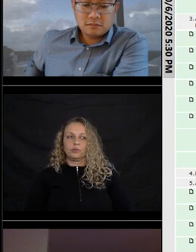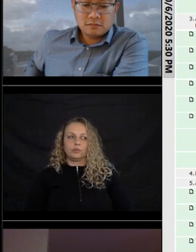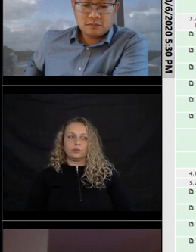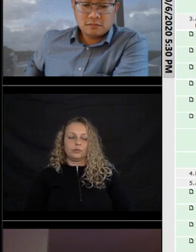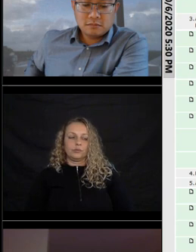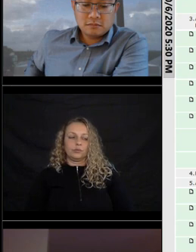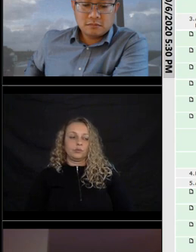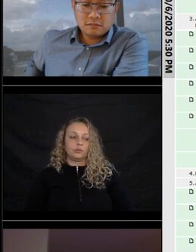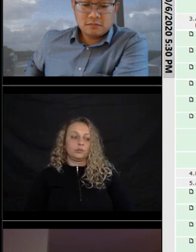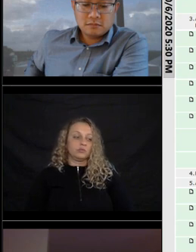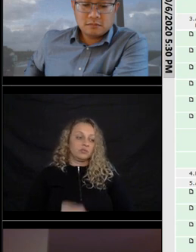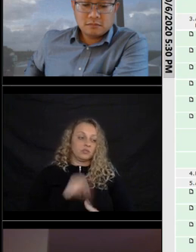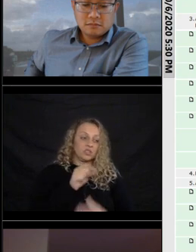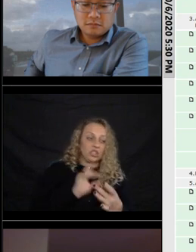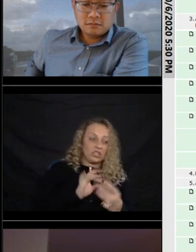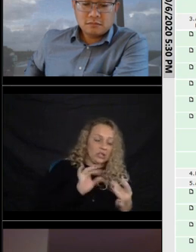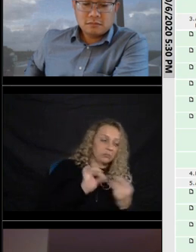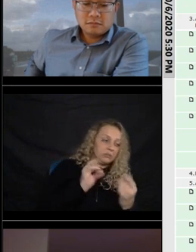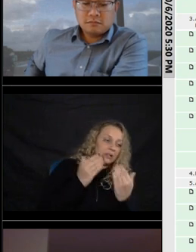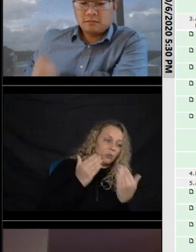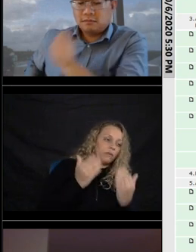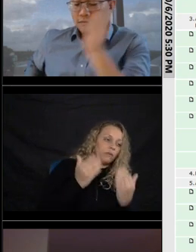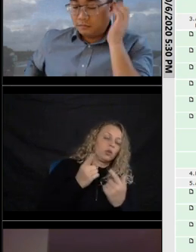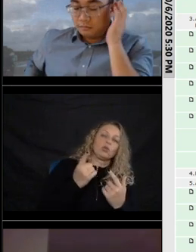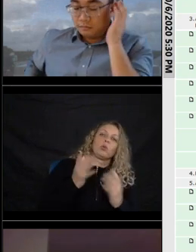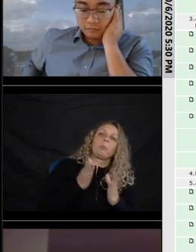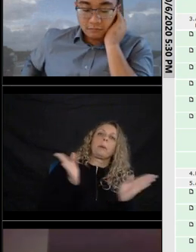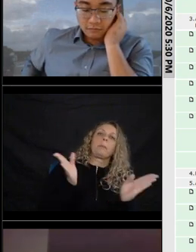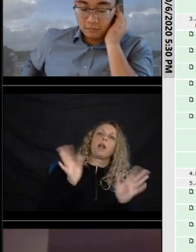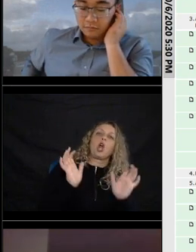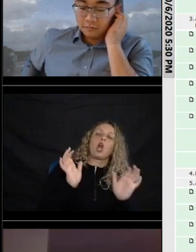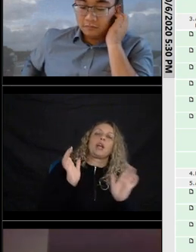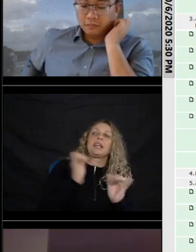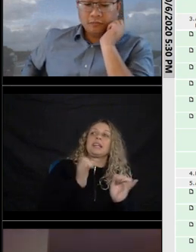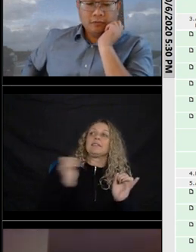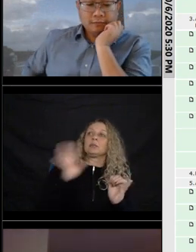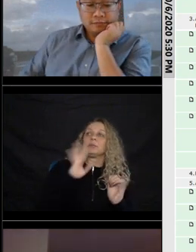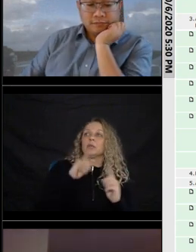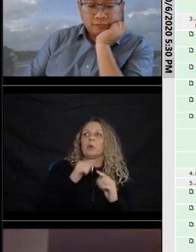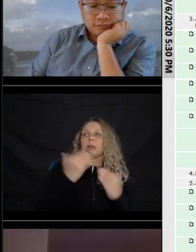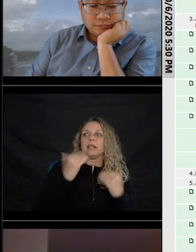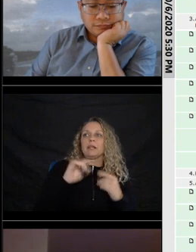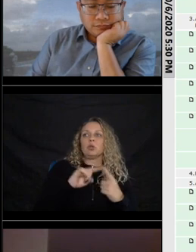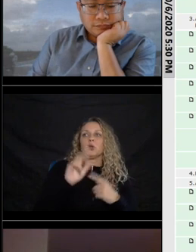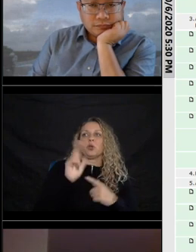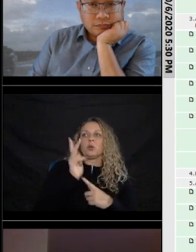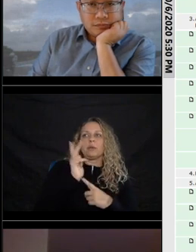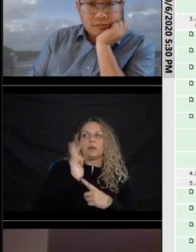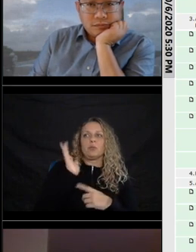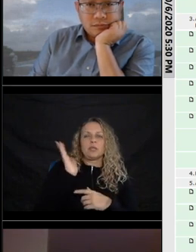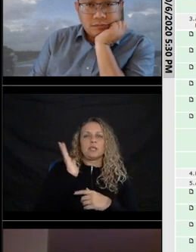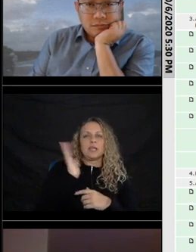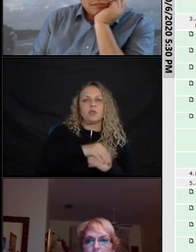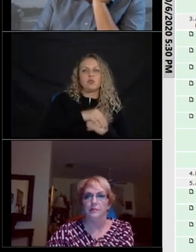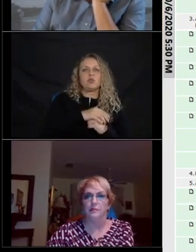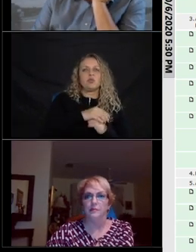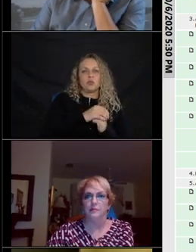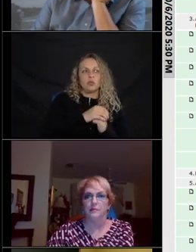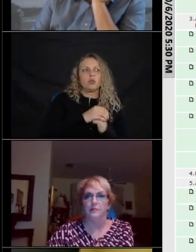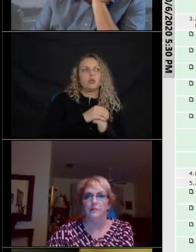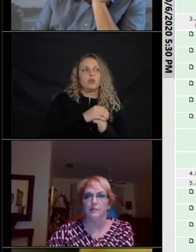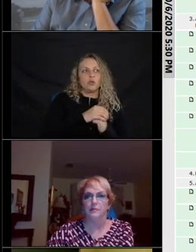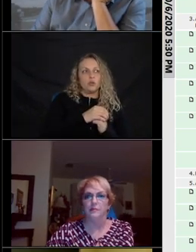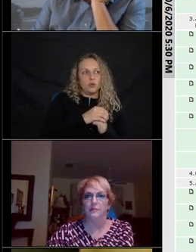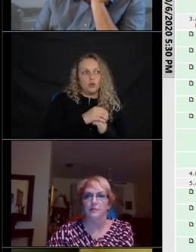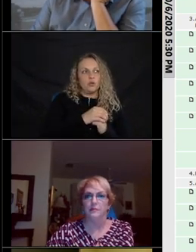Seeing no further comments, we will now move on to public audience. Individual speakers will be limited to 3-minute presentations. Please state your name